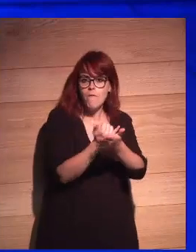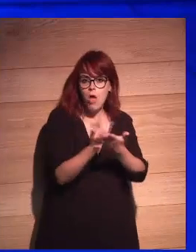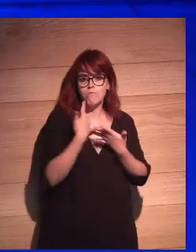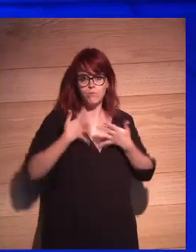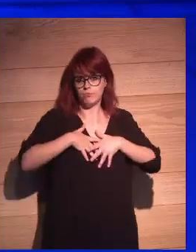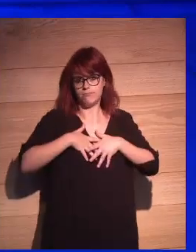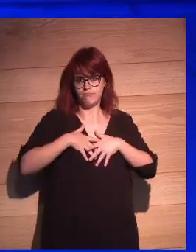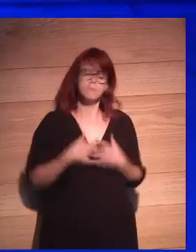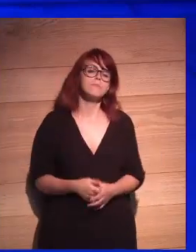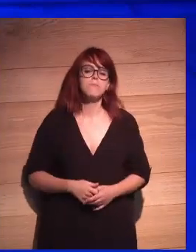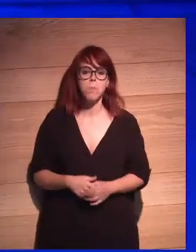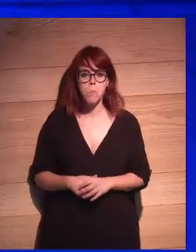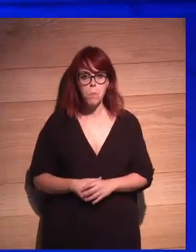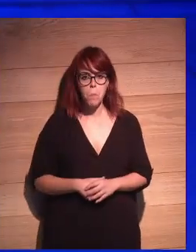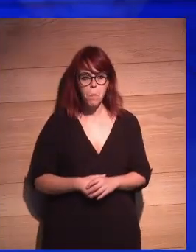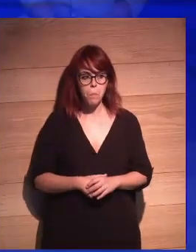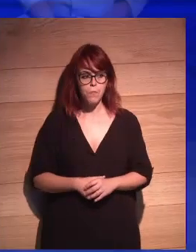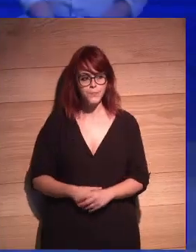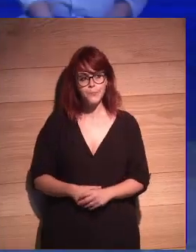it by heart.